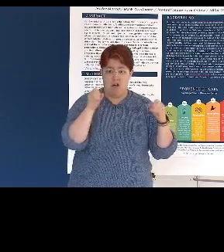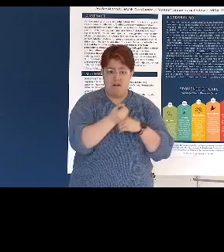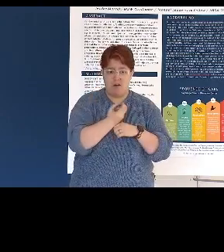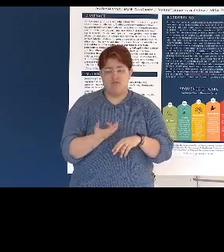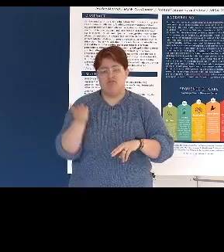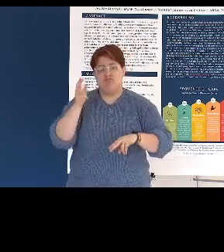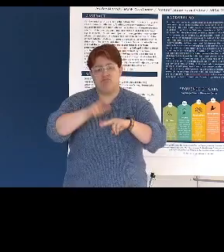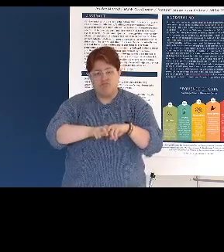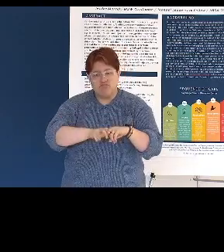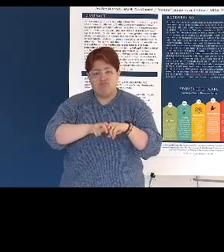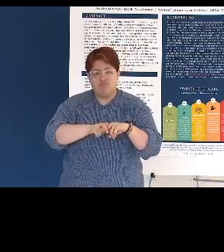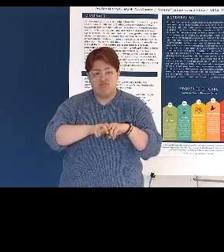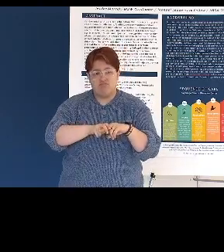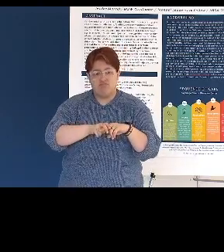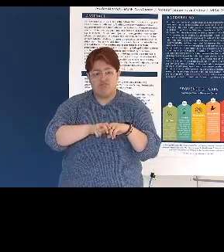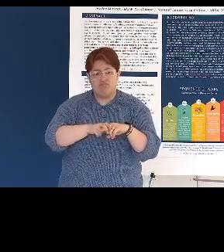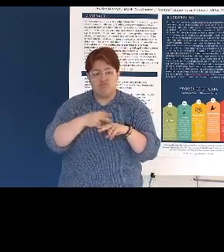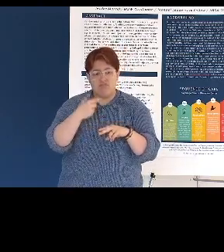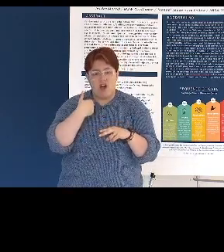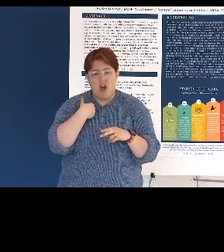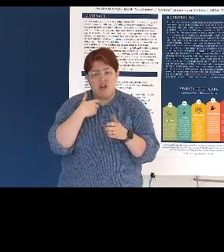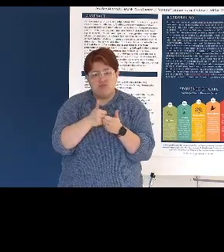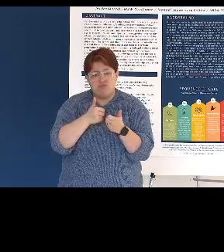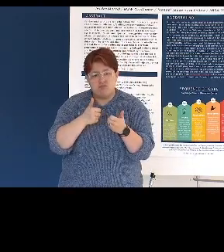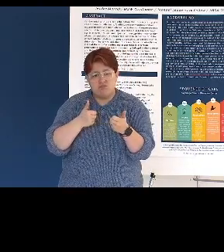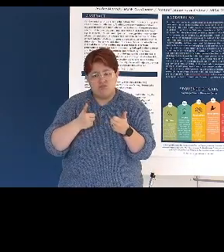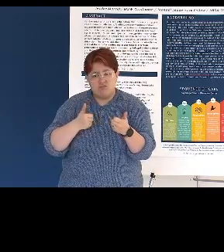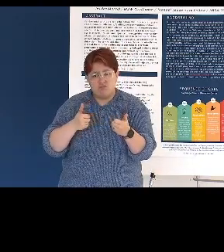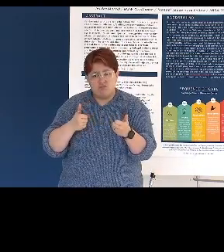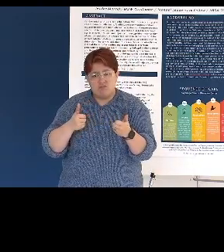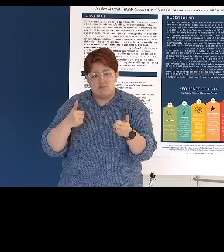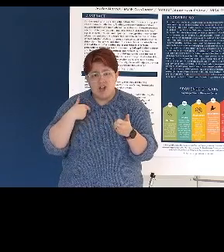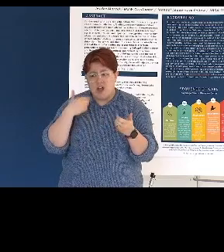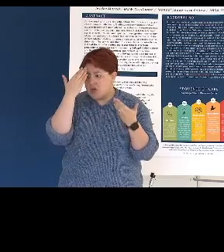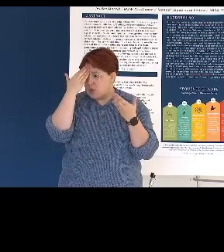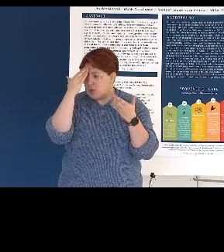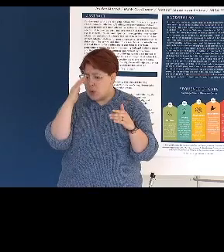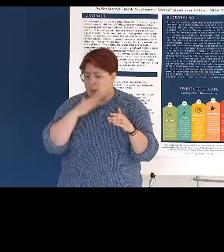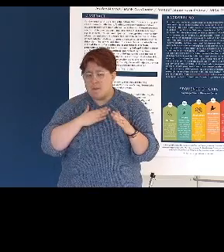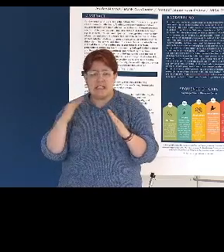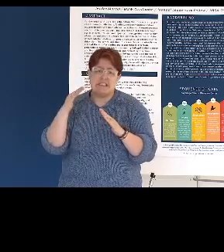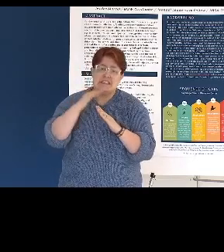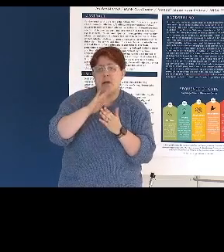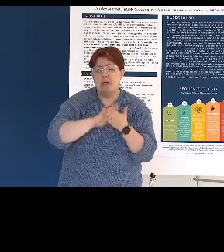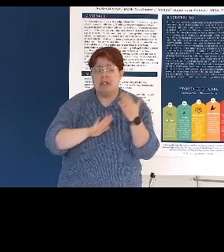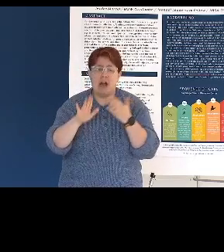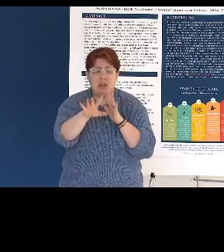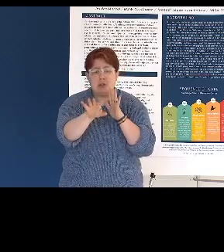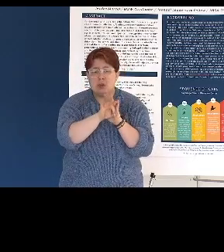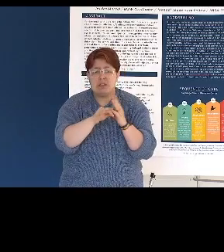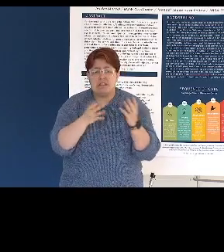on my couch, and tell me, I'm falling behind. I don't even know what my top college choice is.